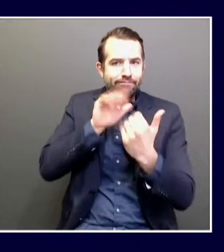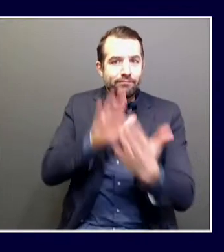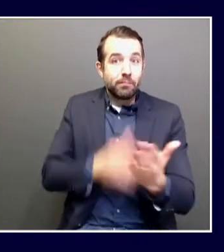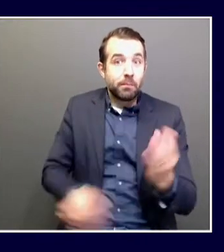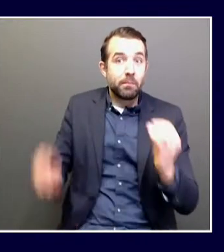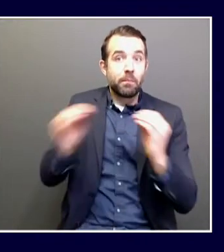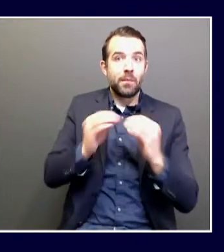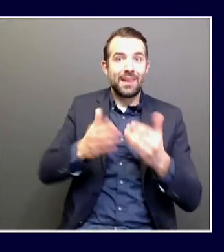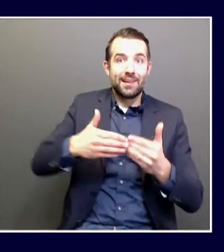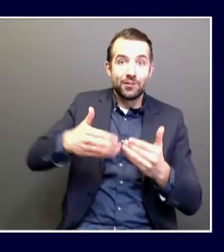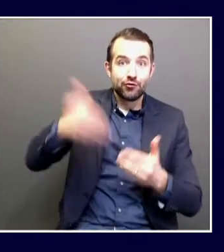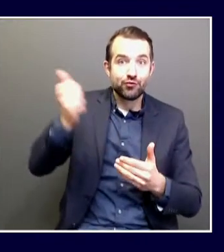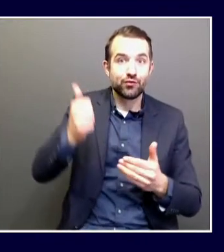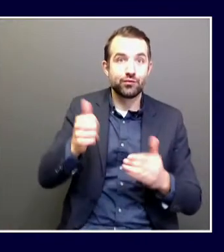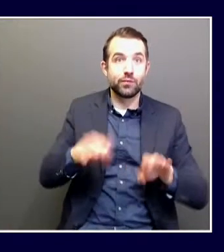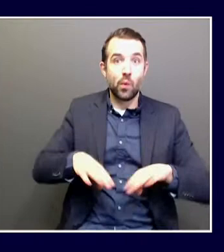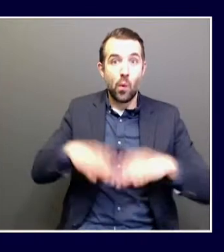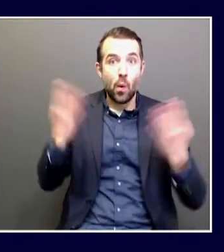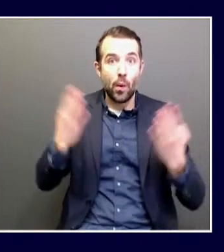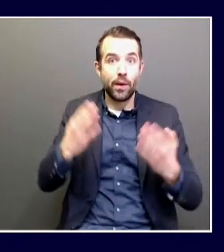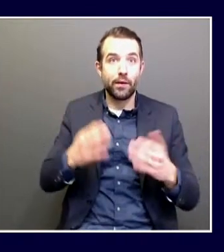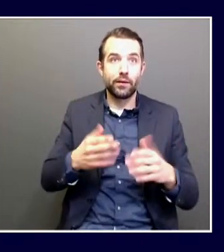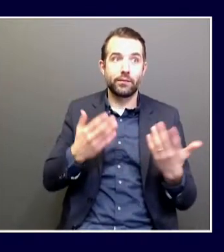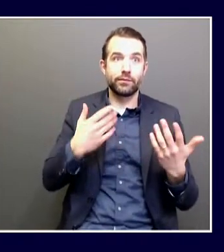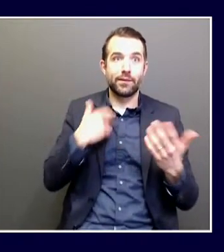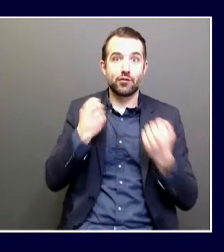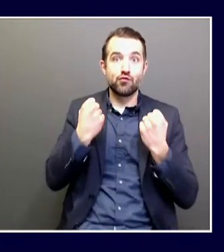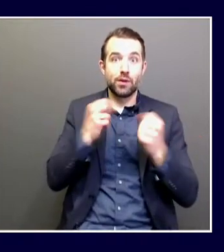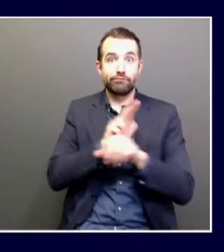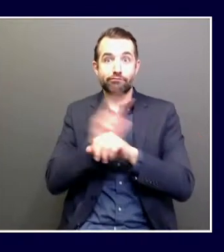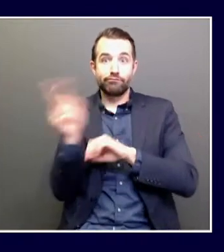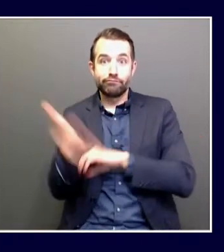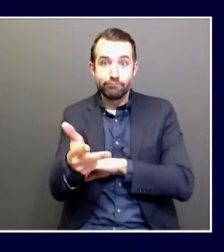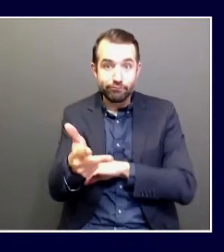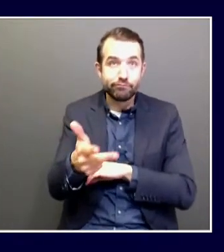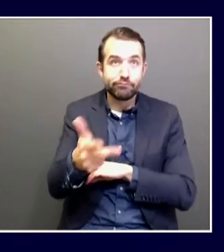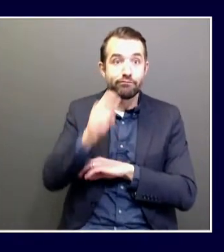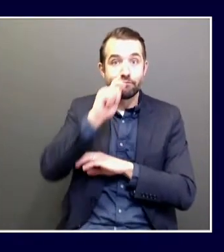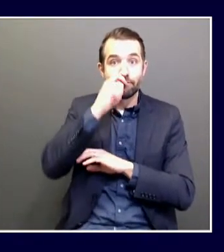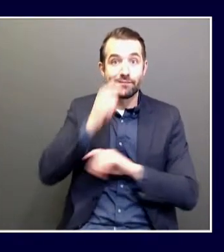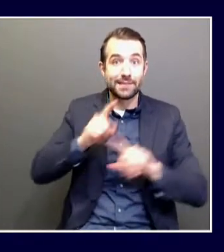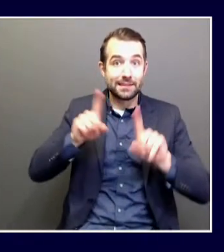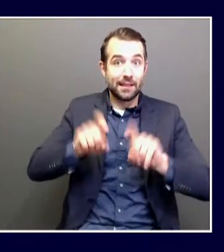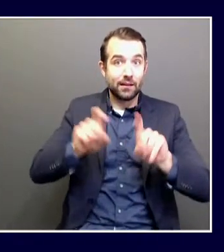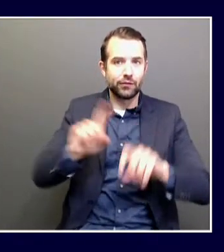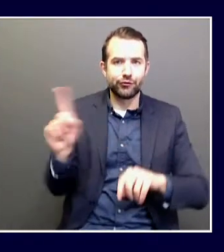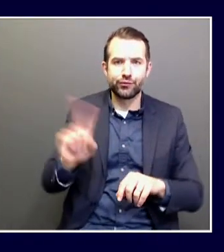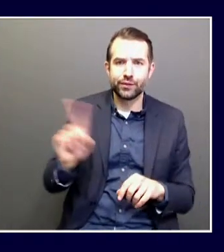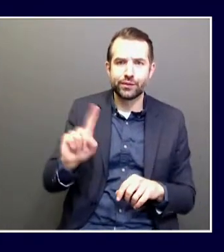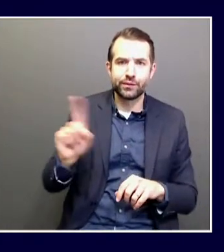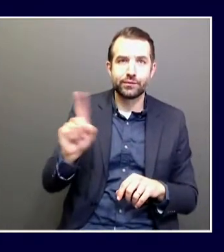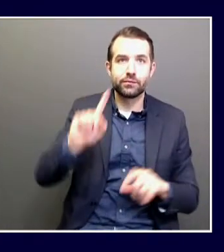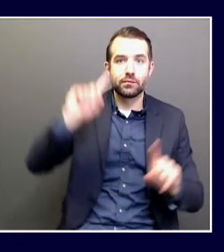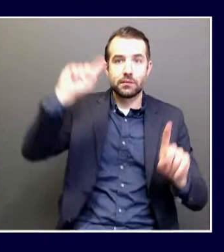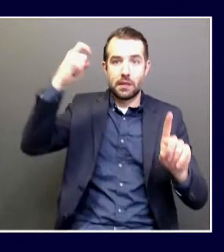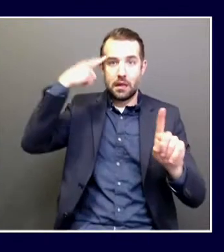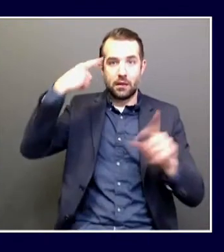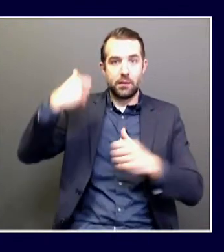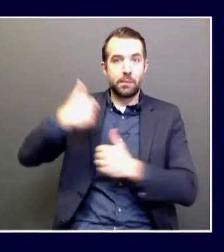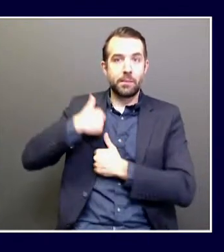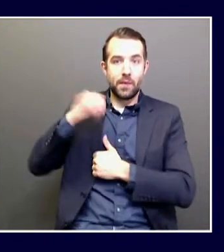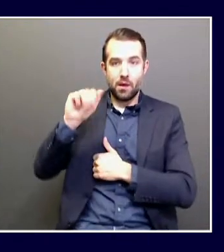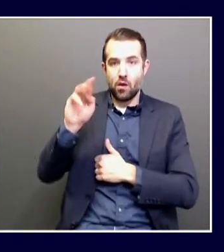drive-through testing clinic at the Augusta Armory. This will be PCR testing and will be available on